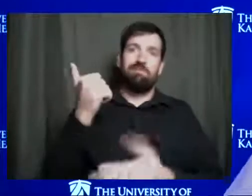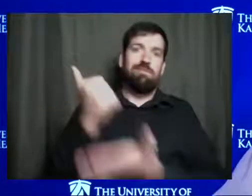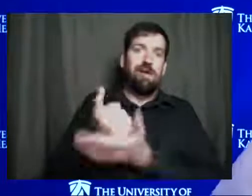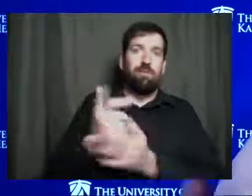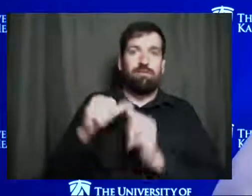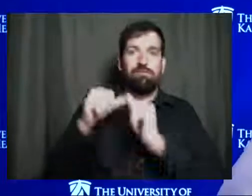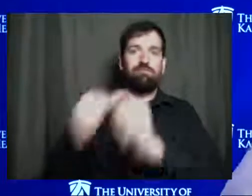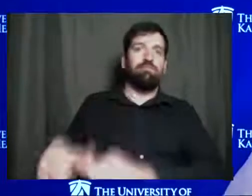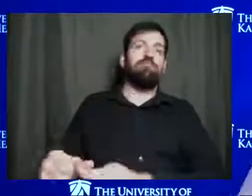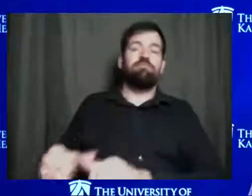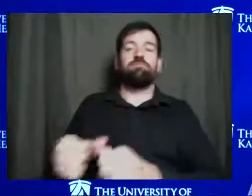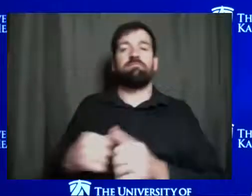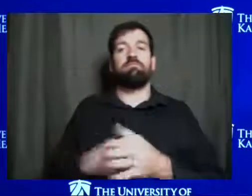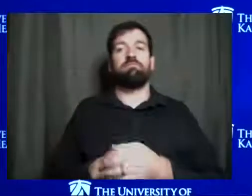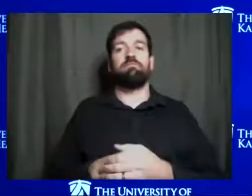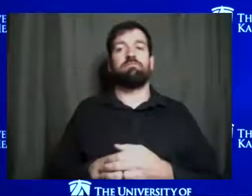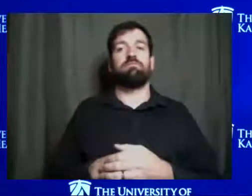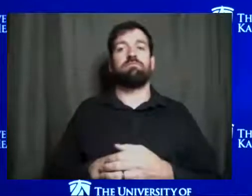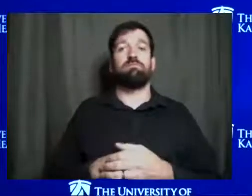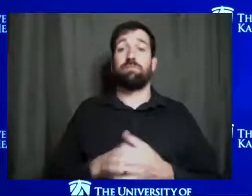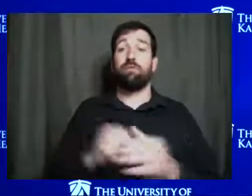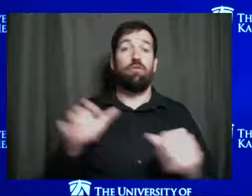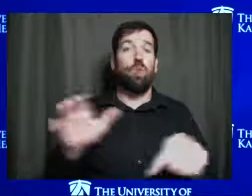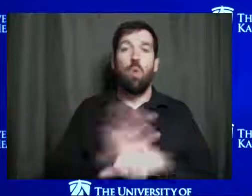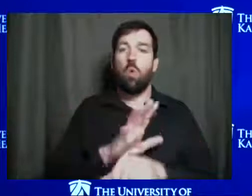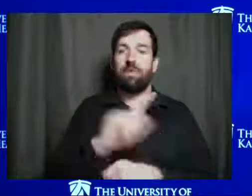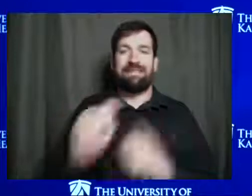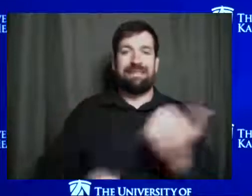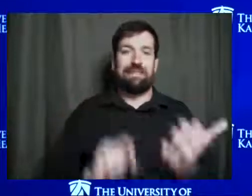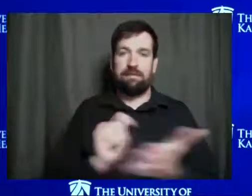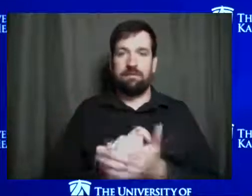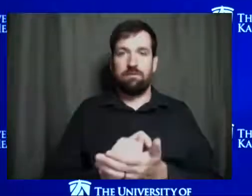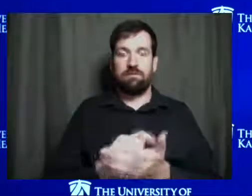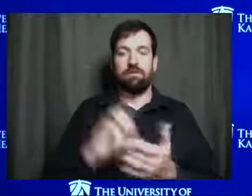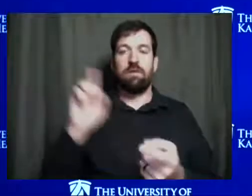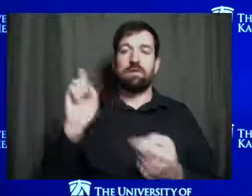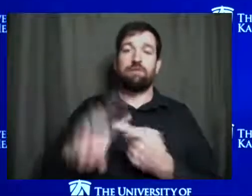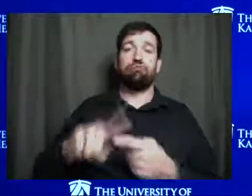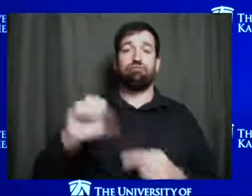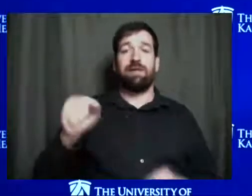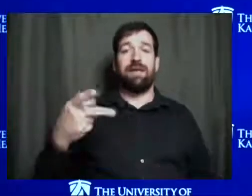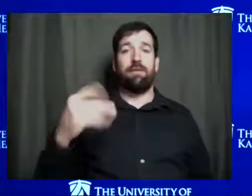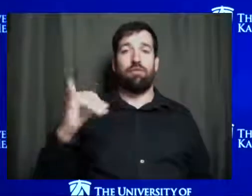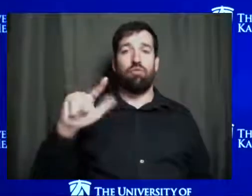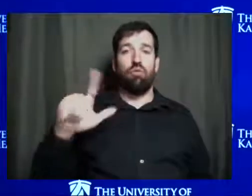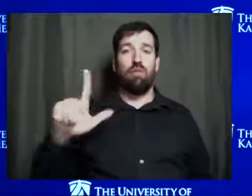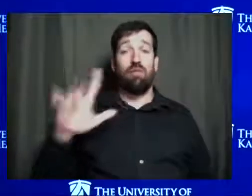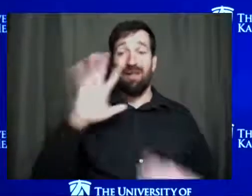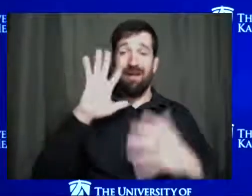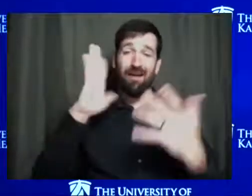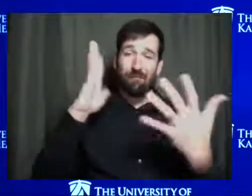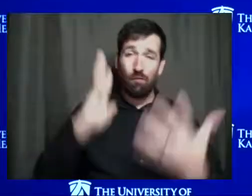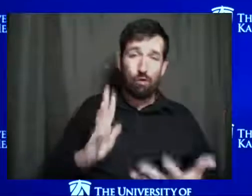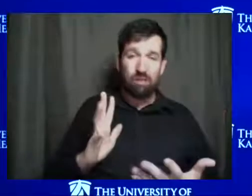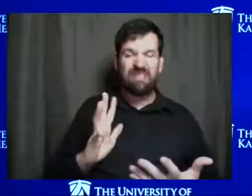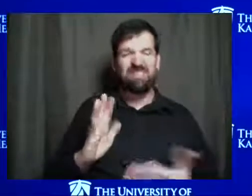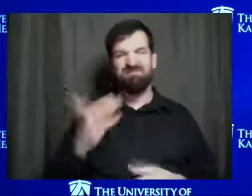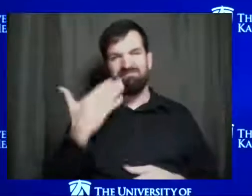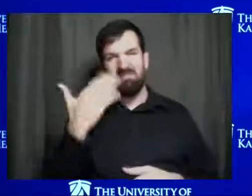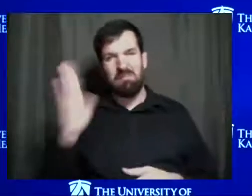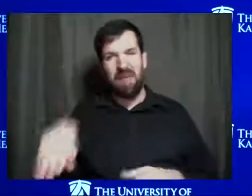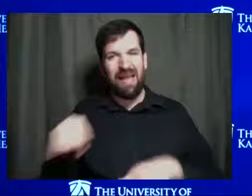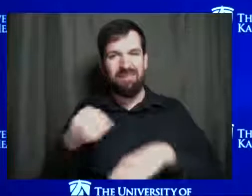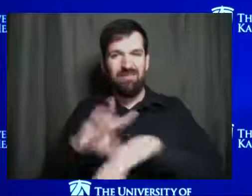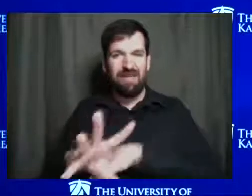through the rest of influenza season, through April and whatnot. So Unfortunately, I think that's bad advice by the pharmacist. We know